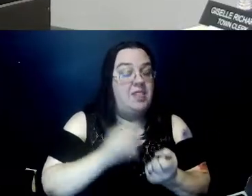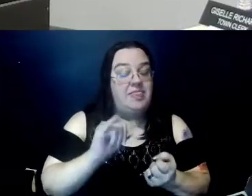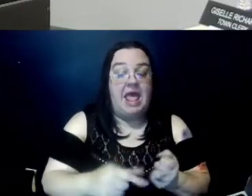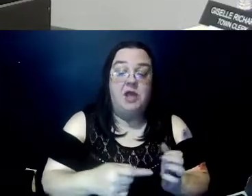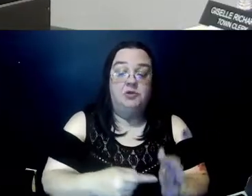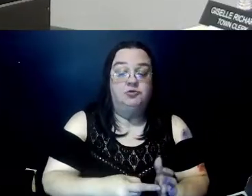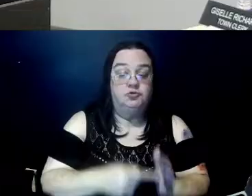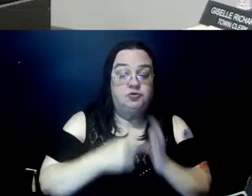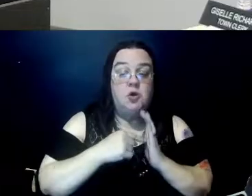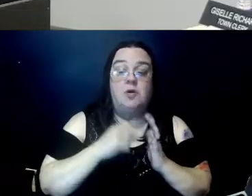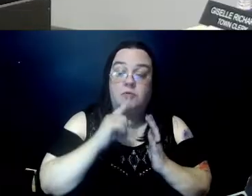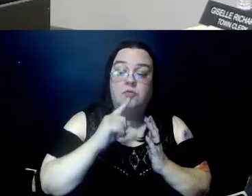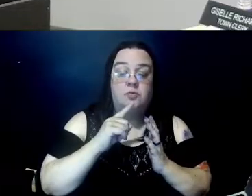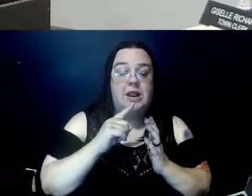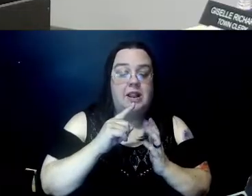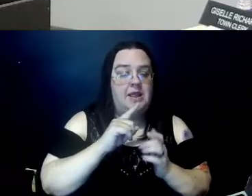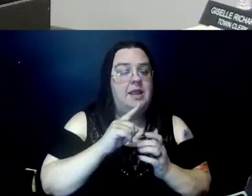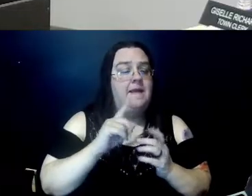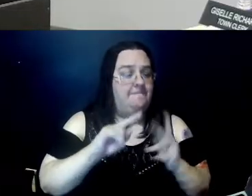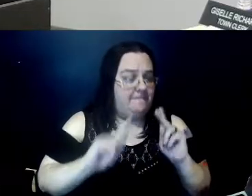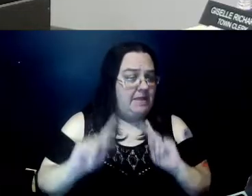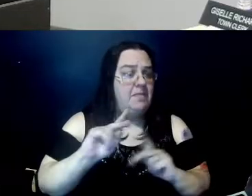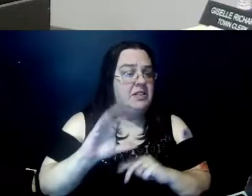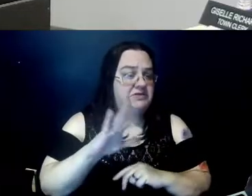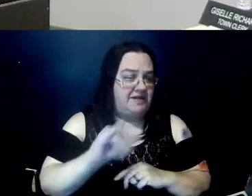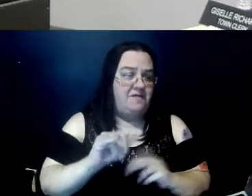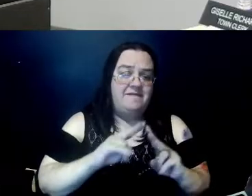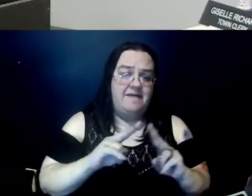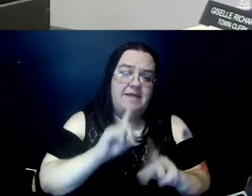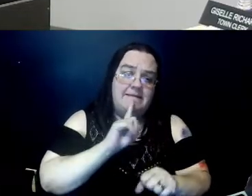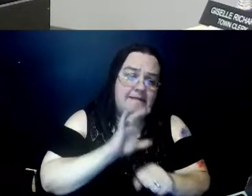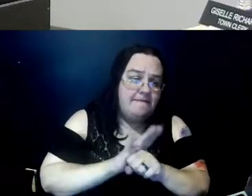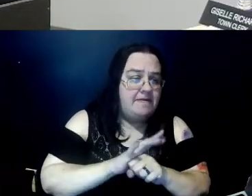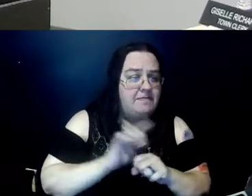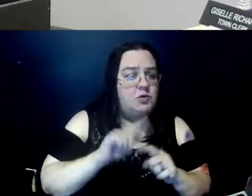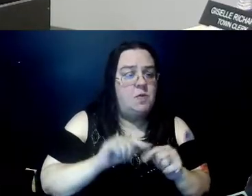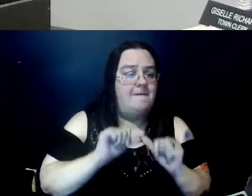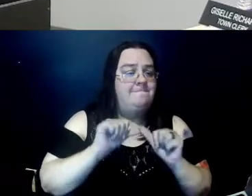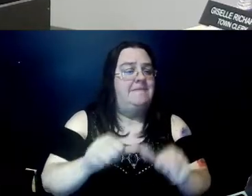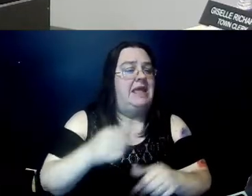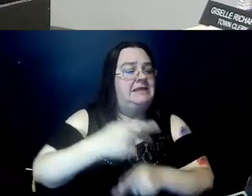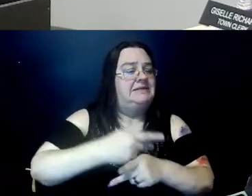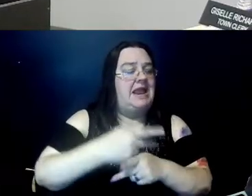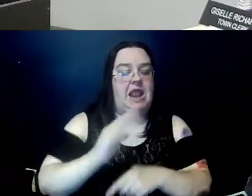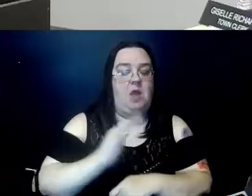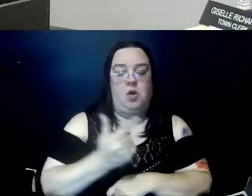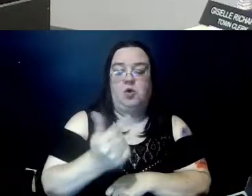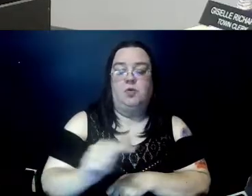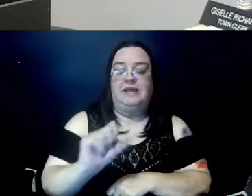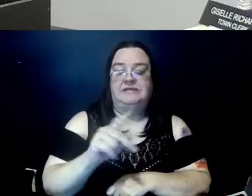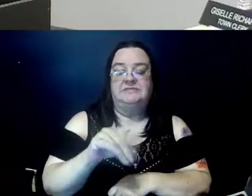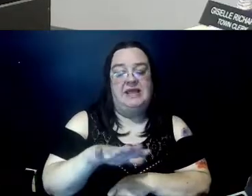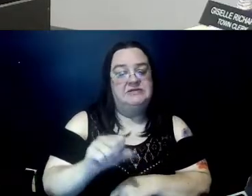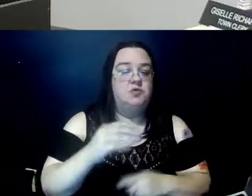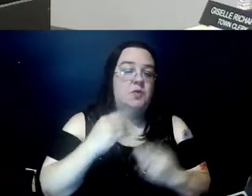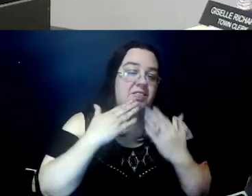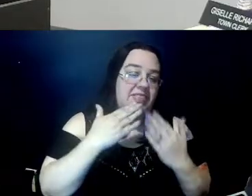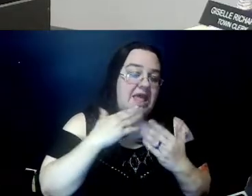committed the folks of Cheverly are to maintaining our green spaces. So thank you all for